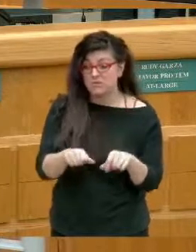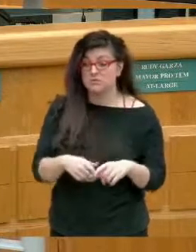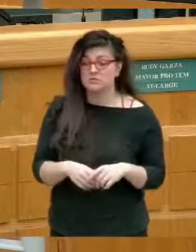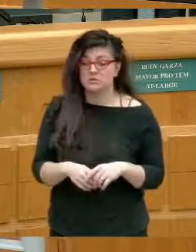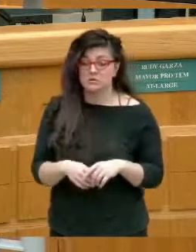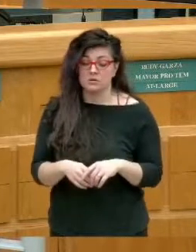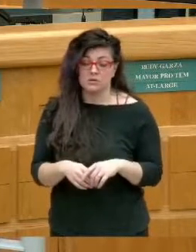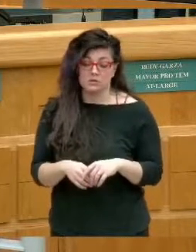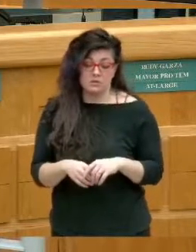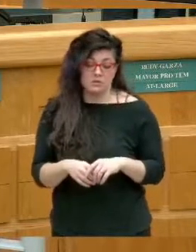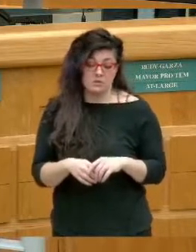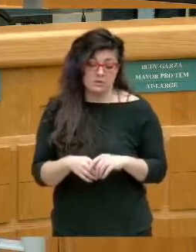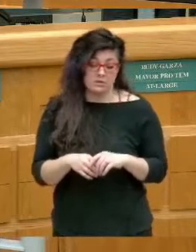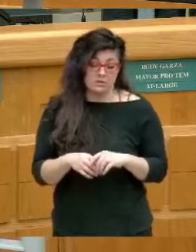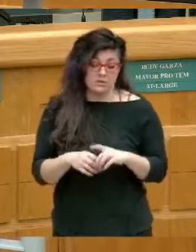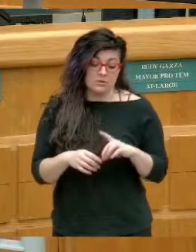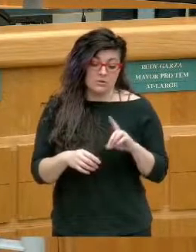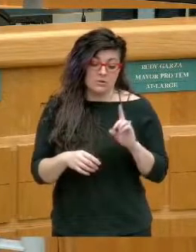the background,